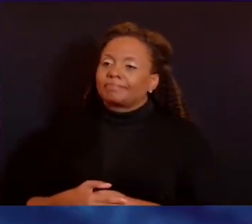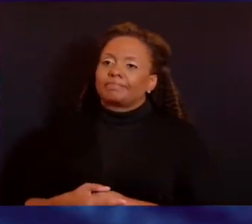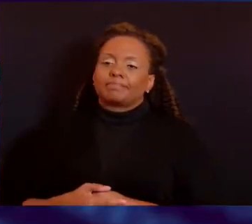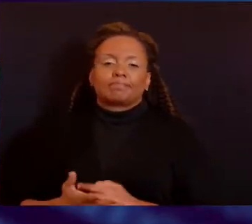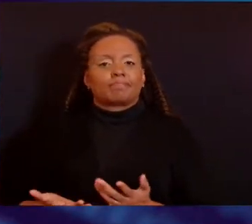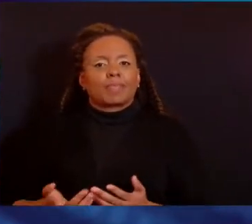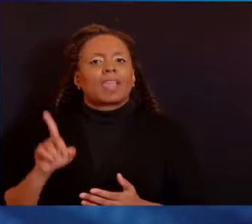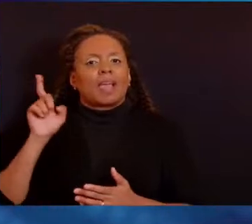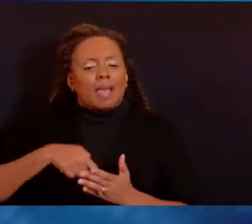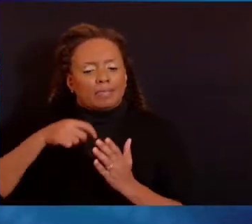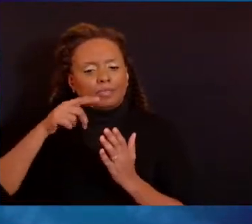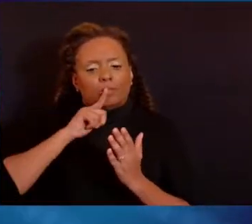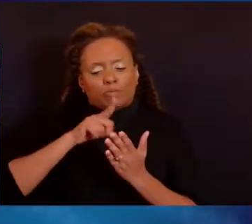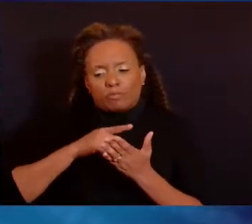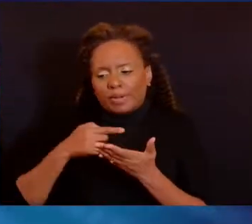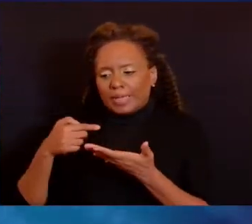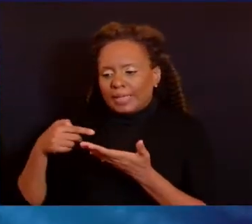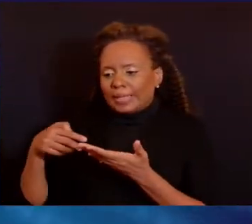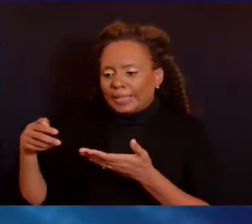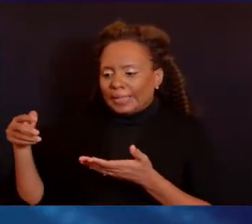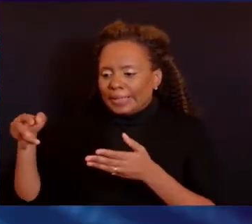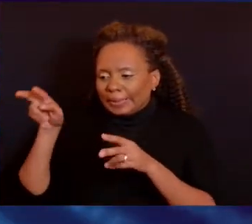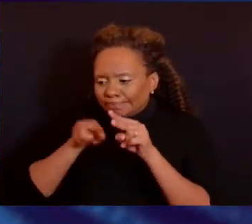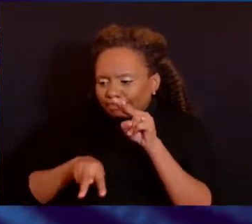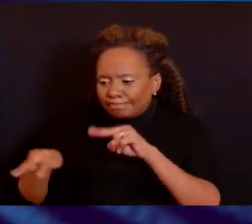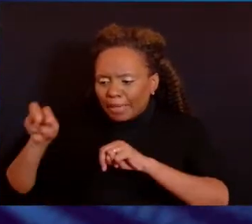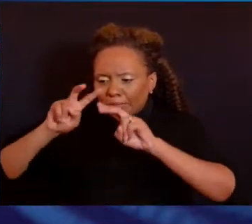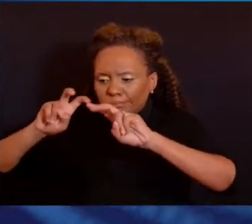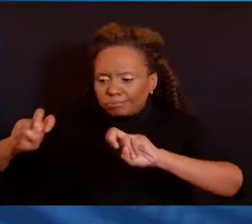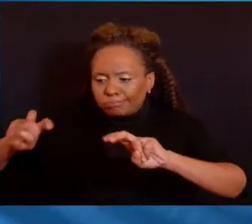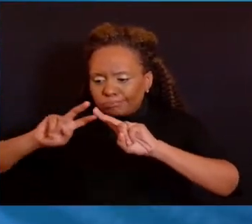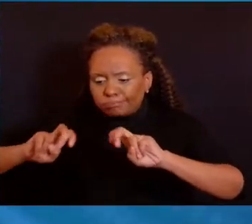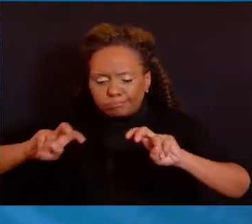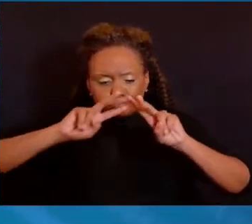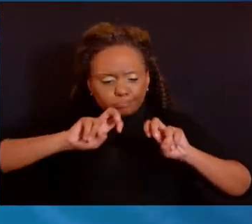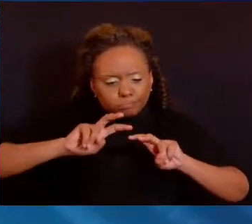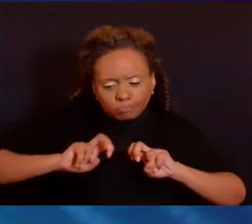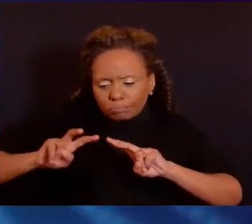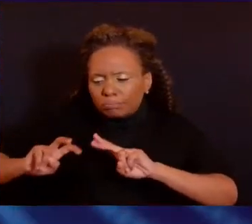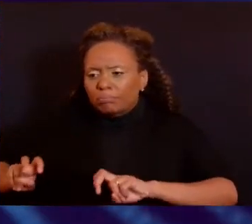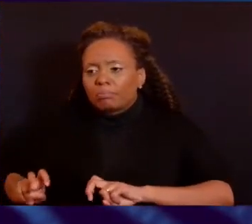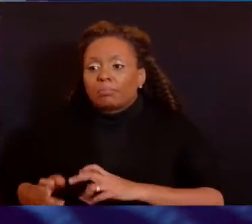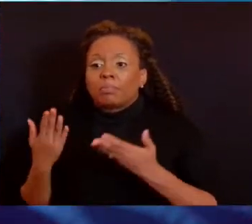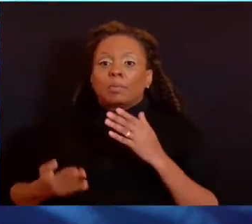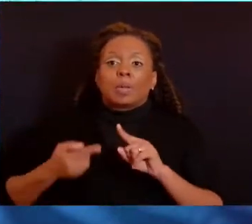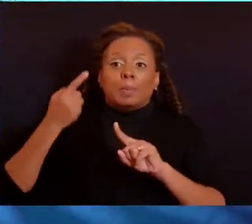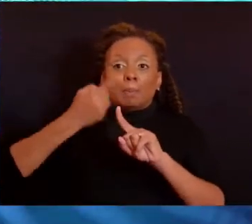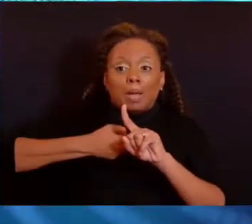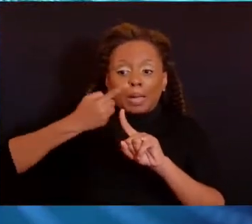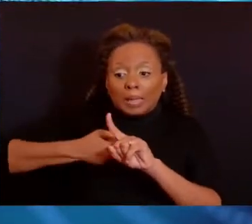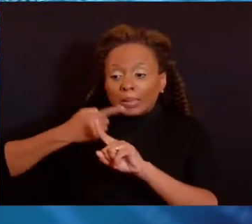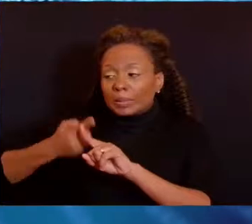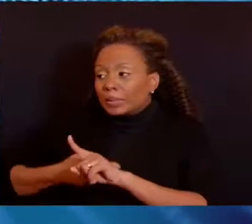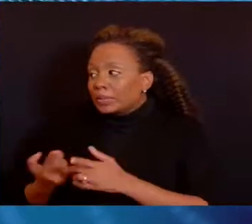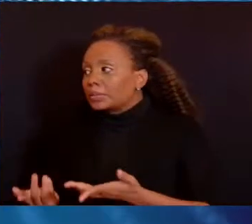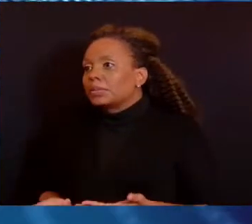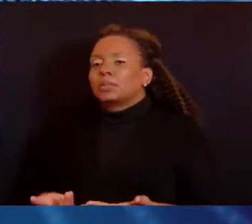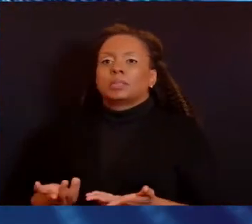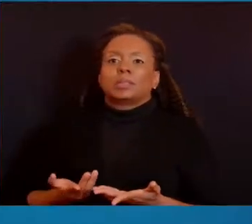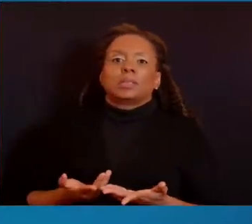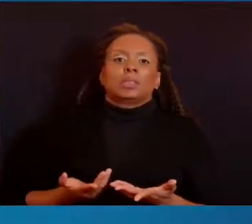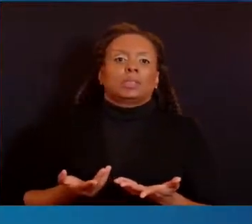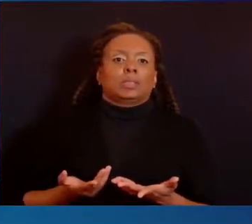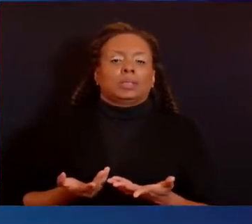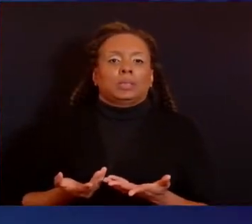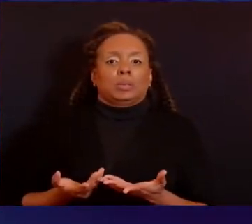to actually go over the data first, and that can take, a few months. Let's say years, but as